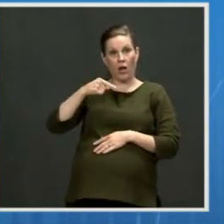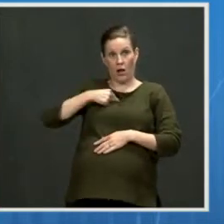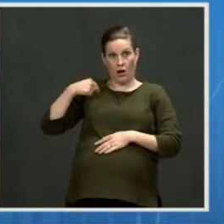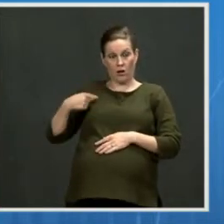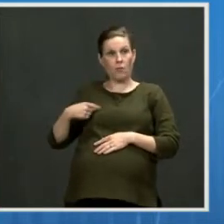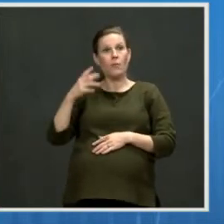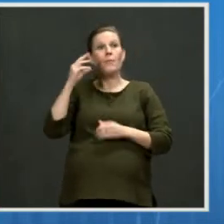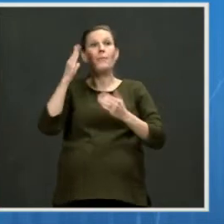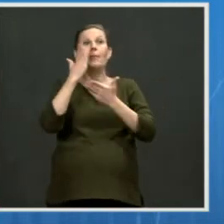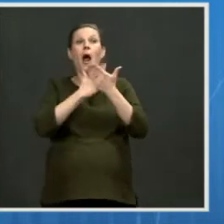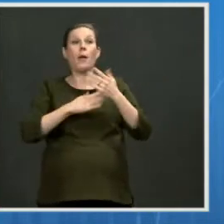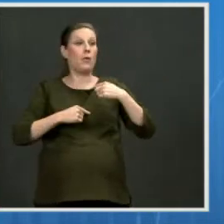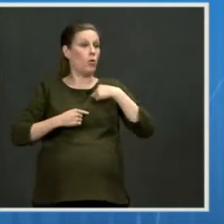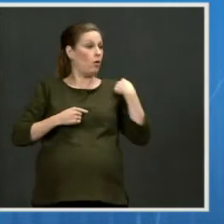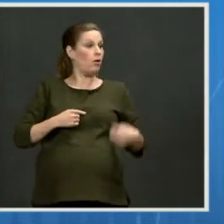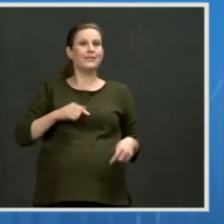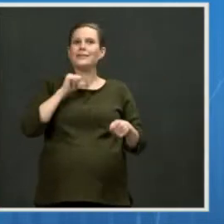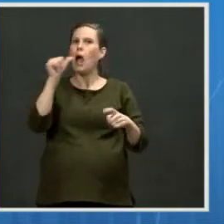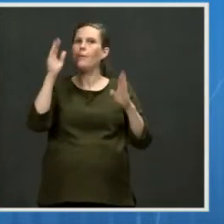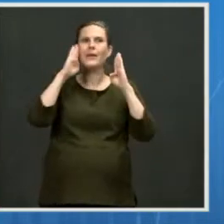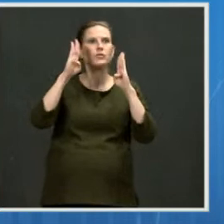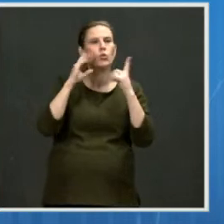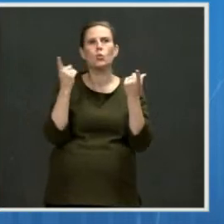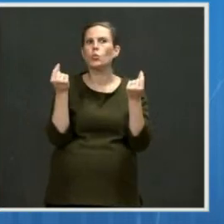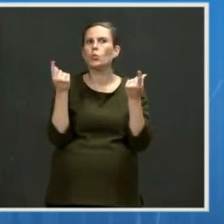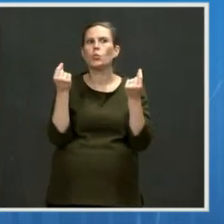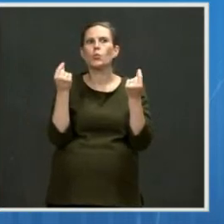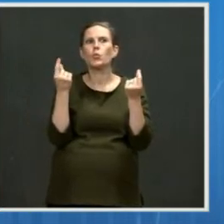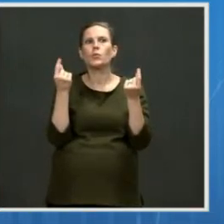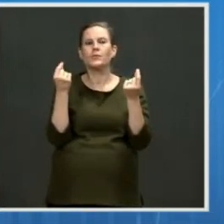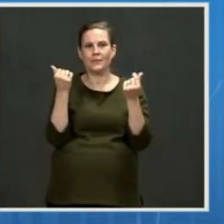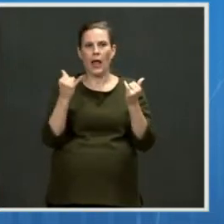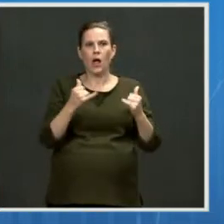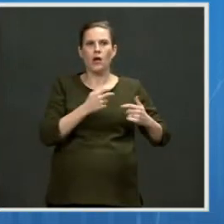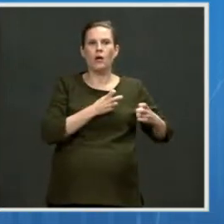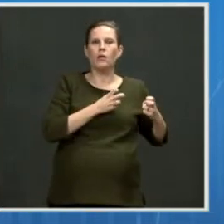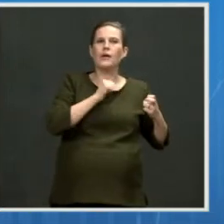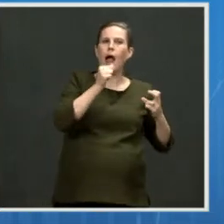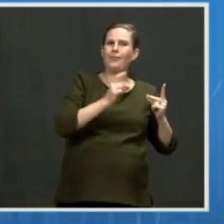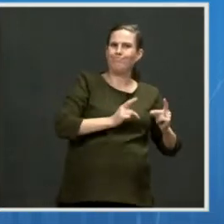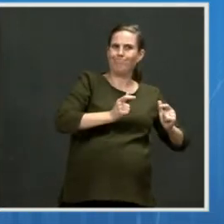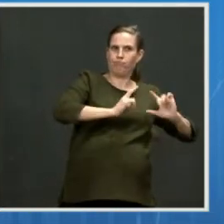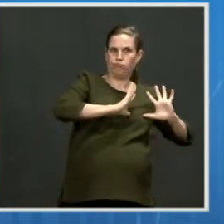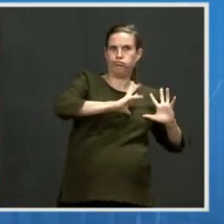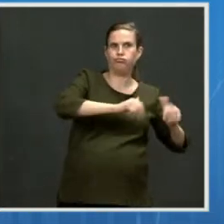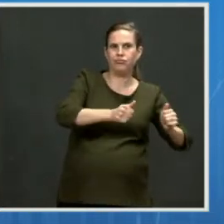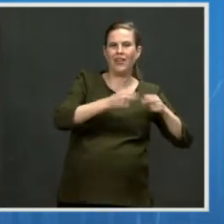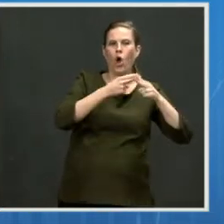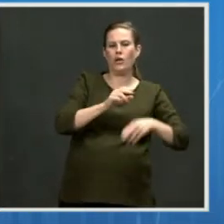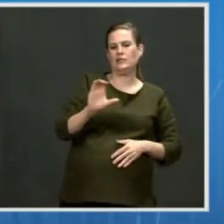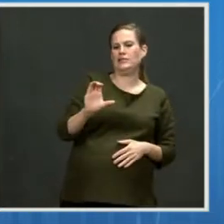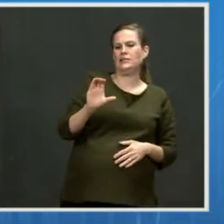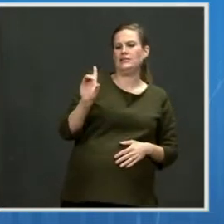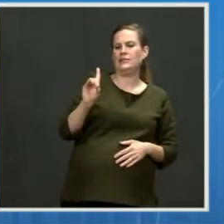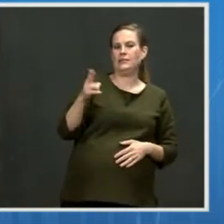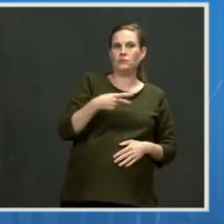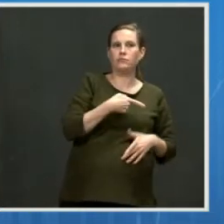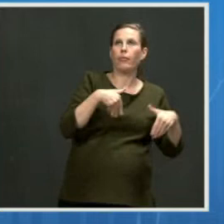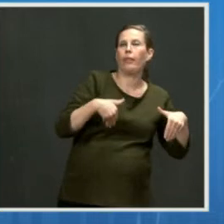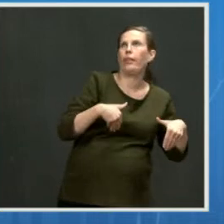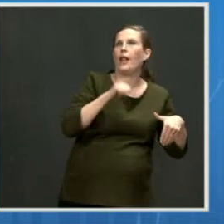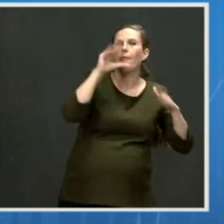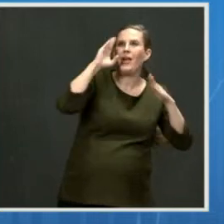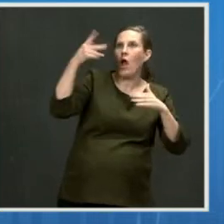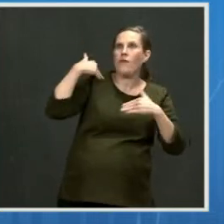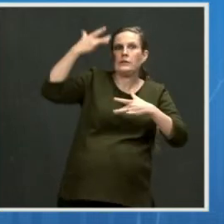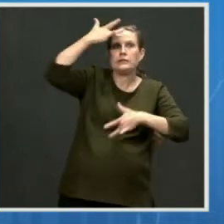that is the cell-mediated response of what's called CD4 and CD8 cells. On the right-hand part of the slide